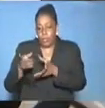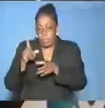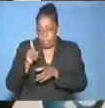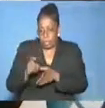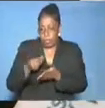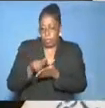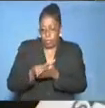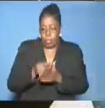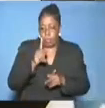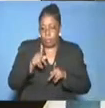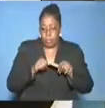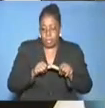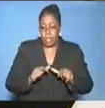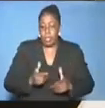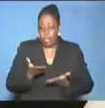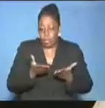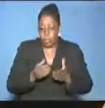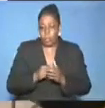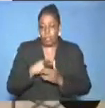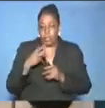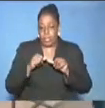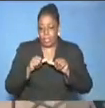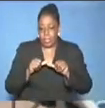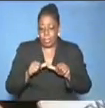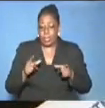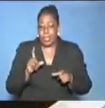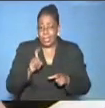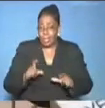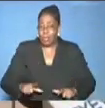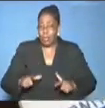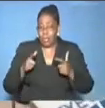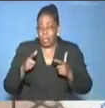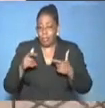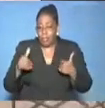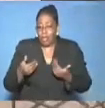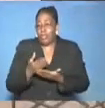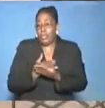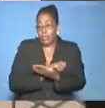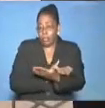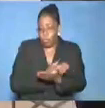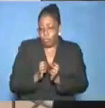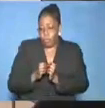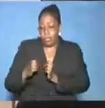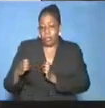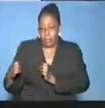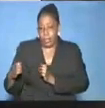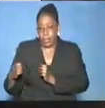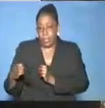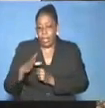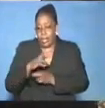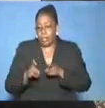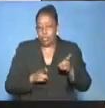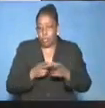still need to live. People still need services. So it's a balancing between improving our revenue streams, expanding revenue streams, and also